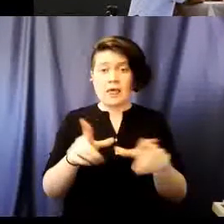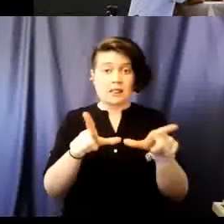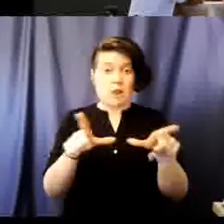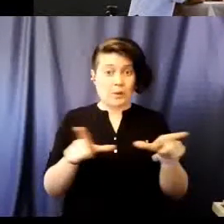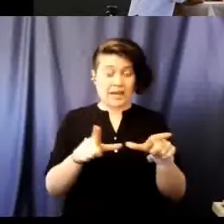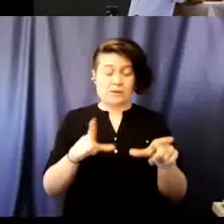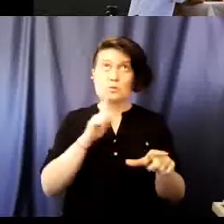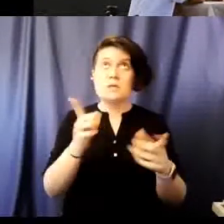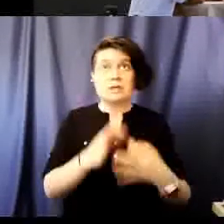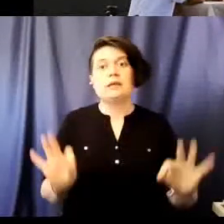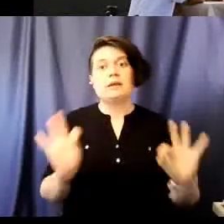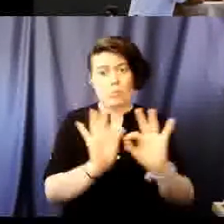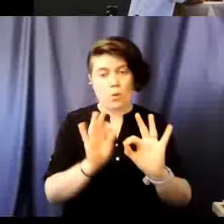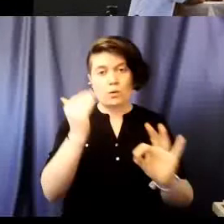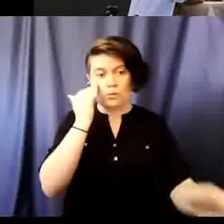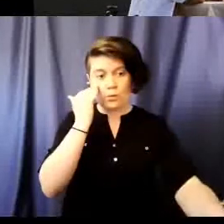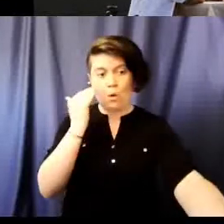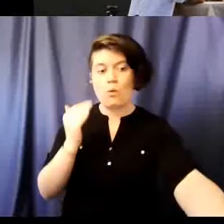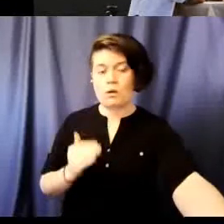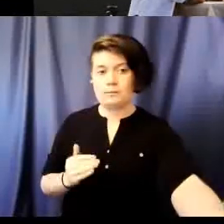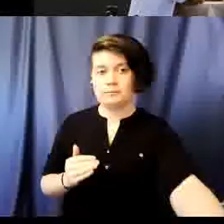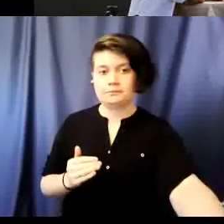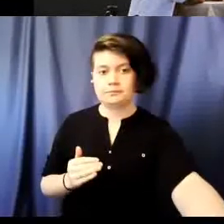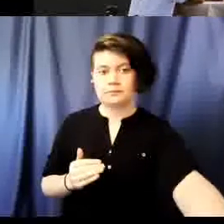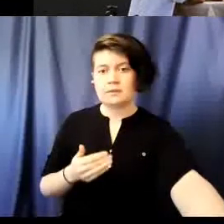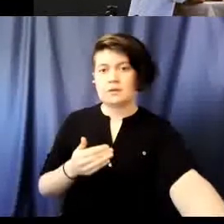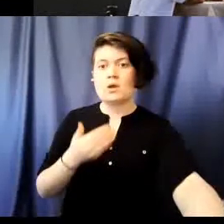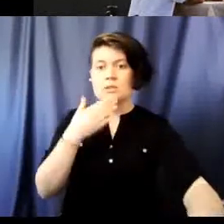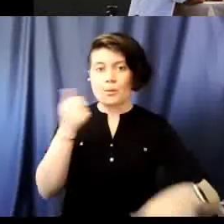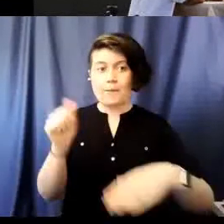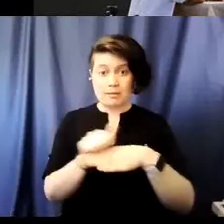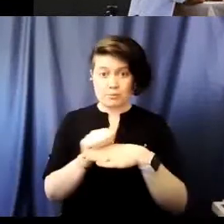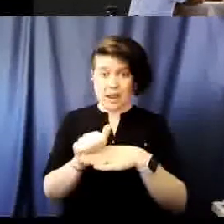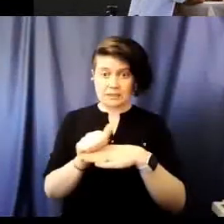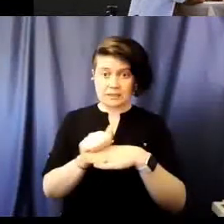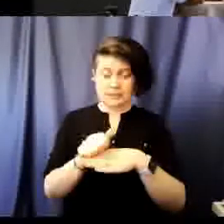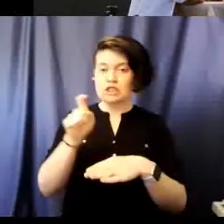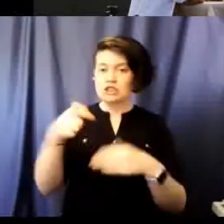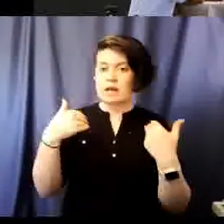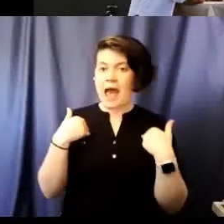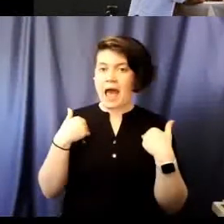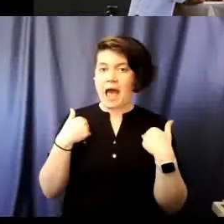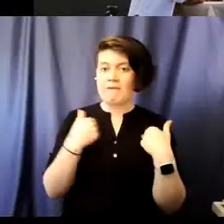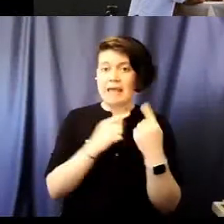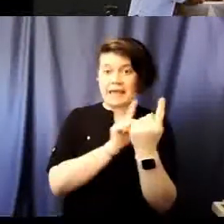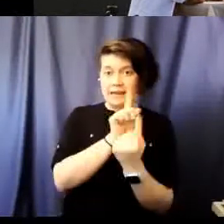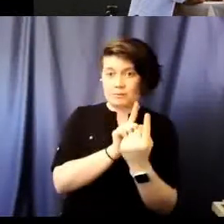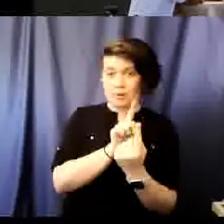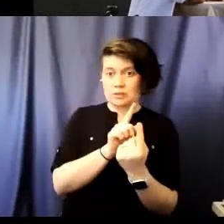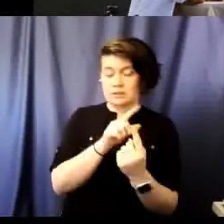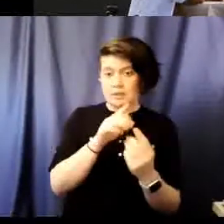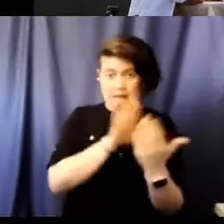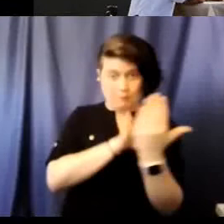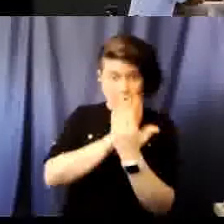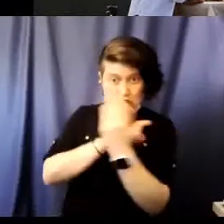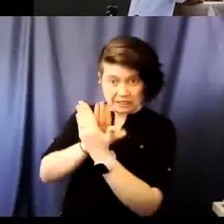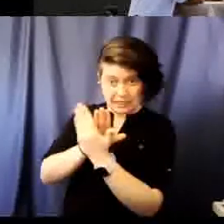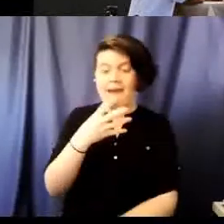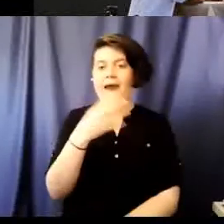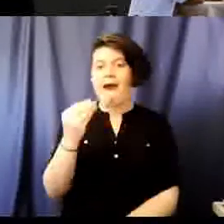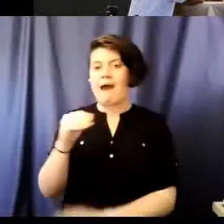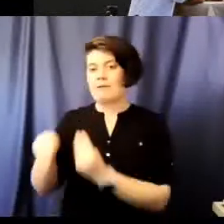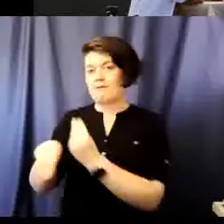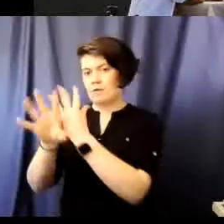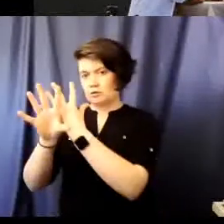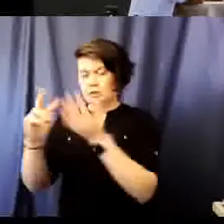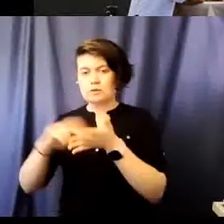is key. Best practice is actually to hold support groups both in person and virtual to give survivors as many options to